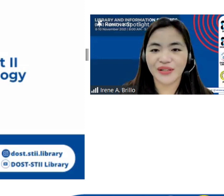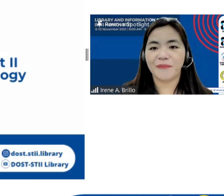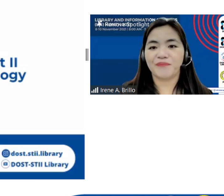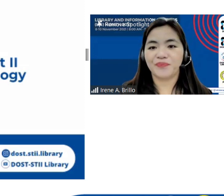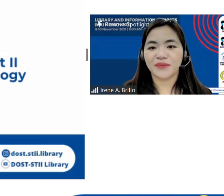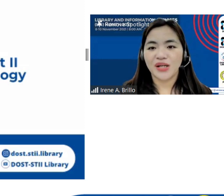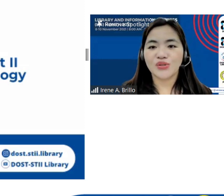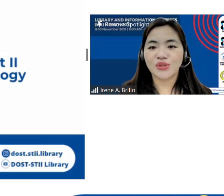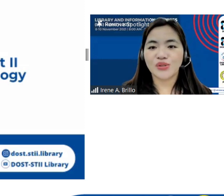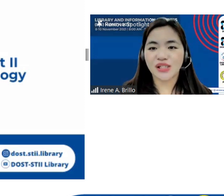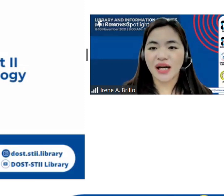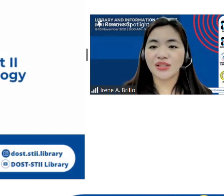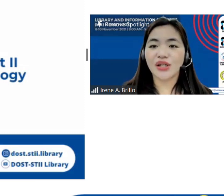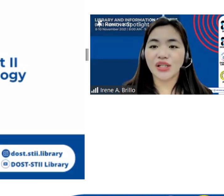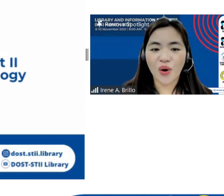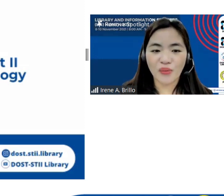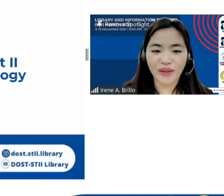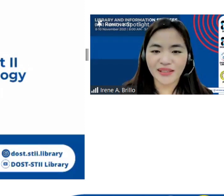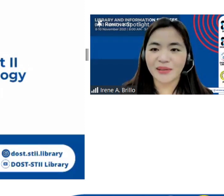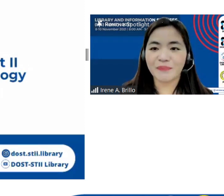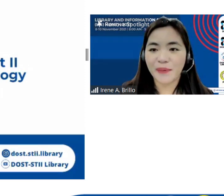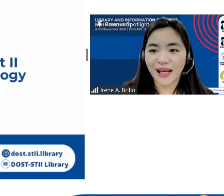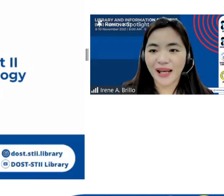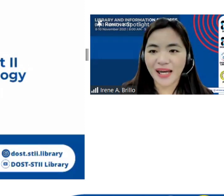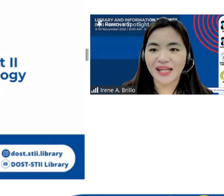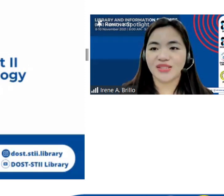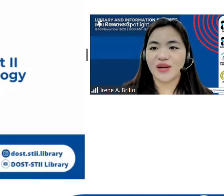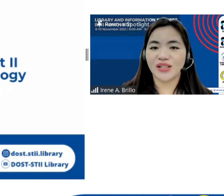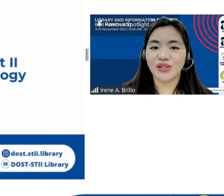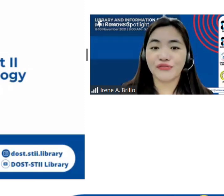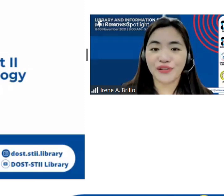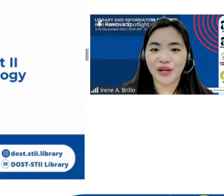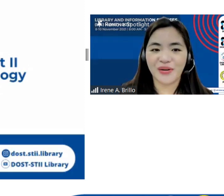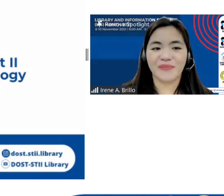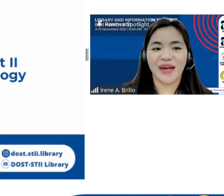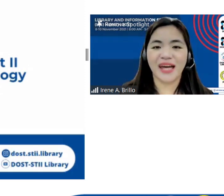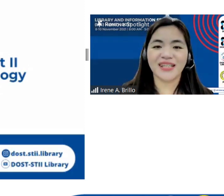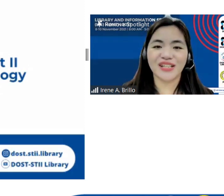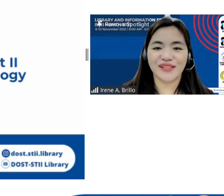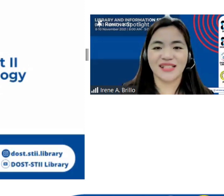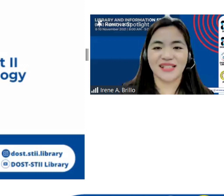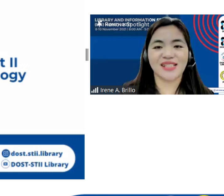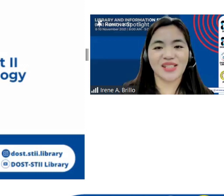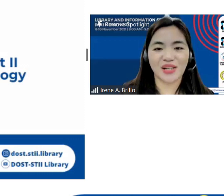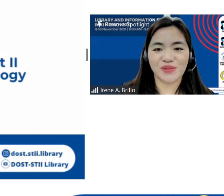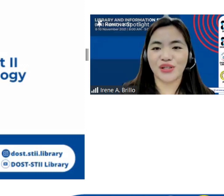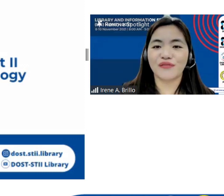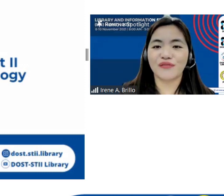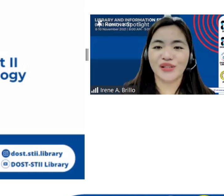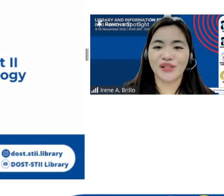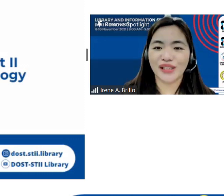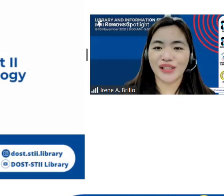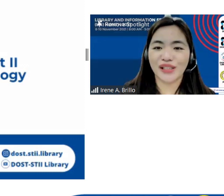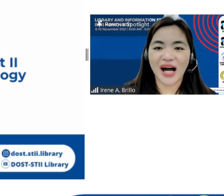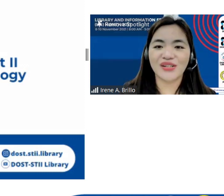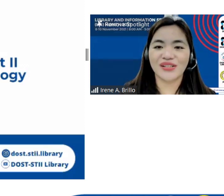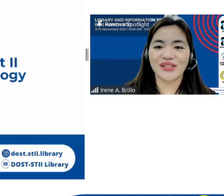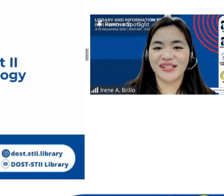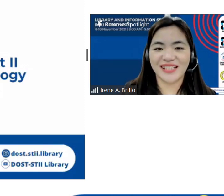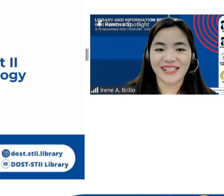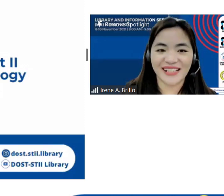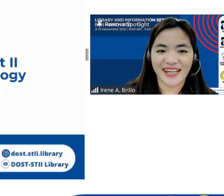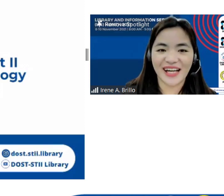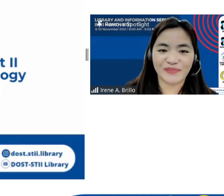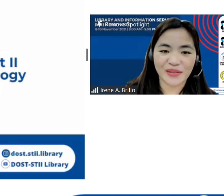Live to chat or comment the place where you're from and give us a description of your town or